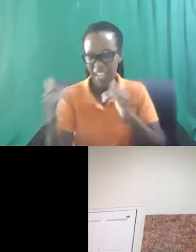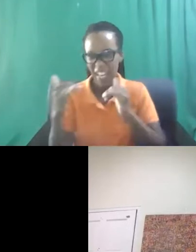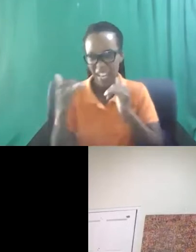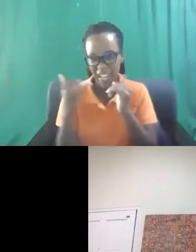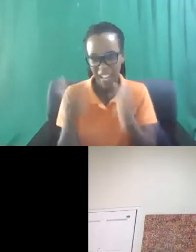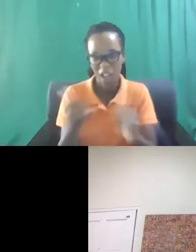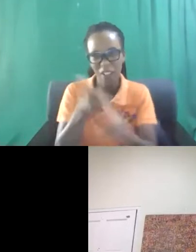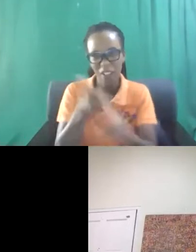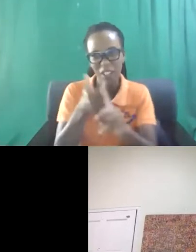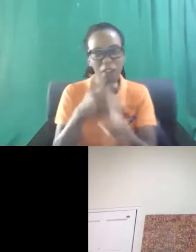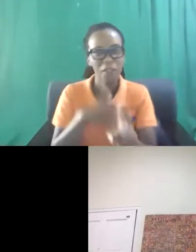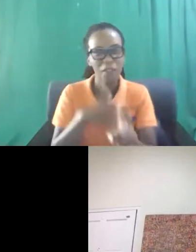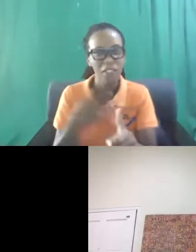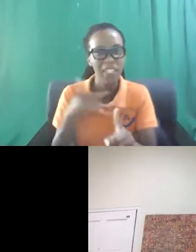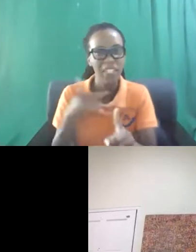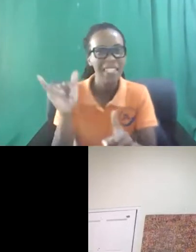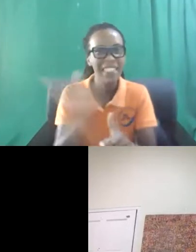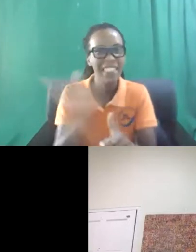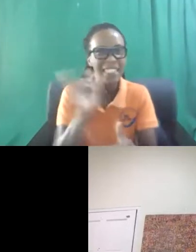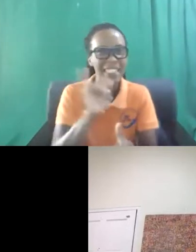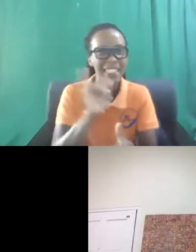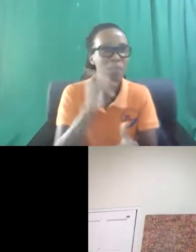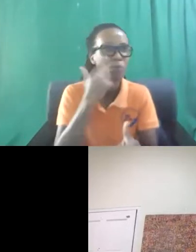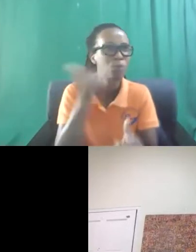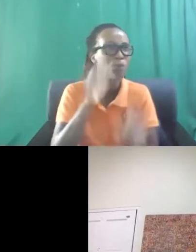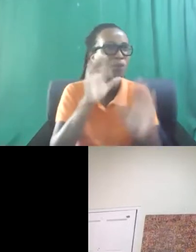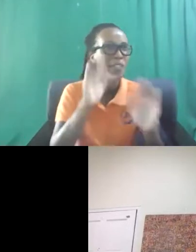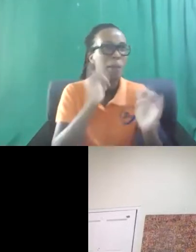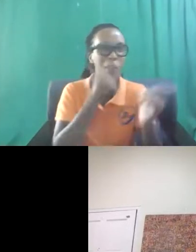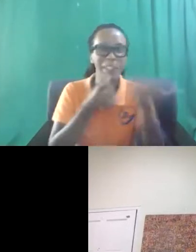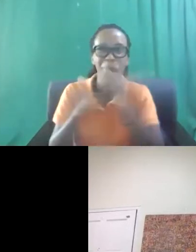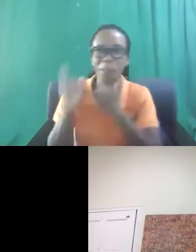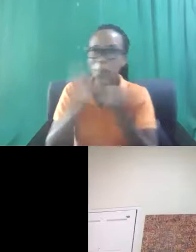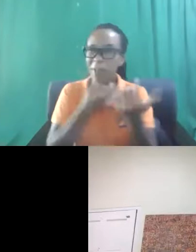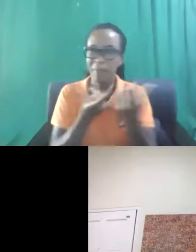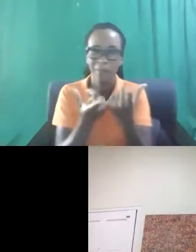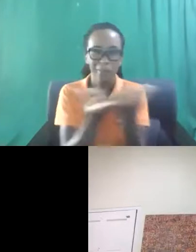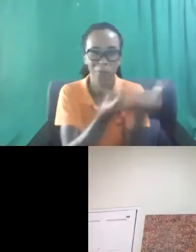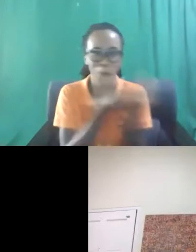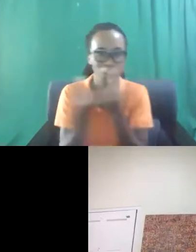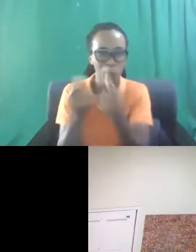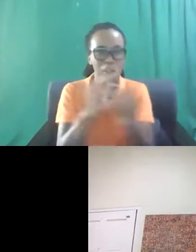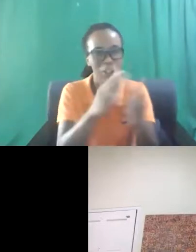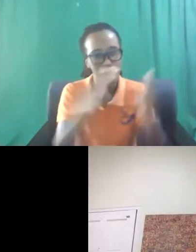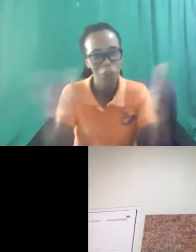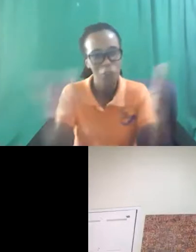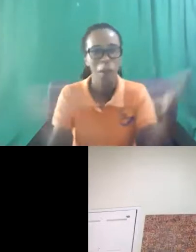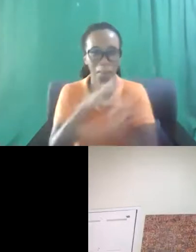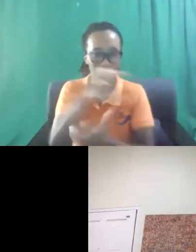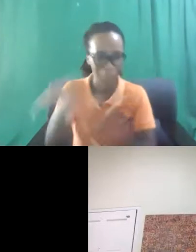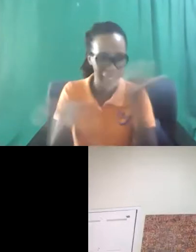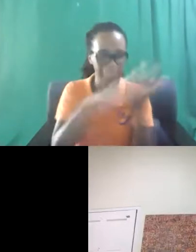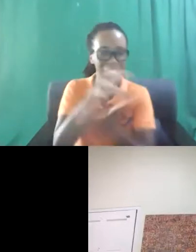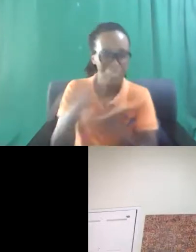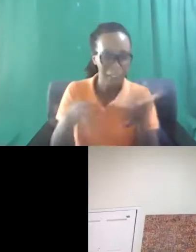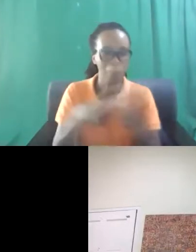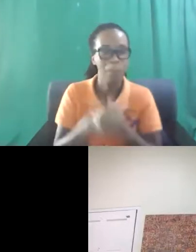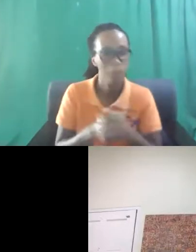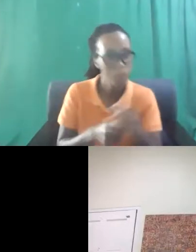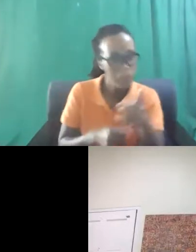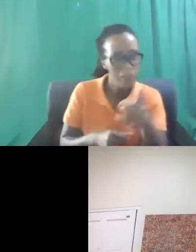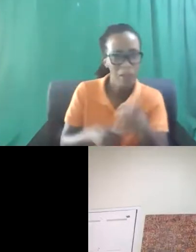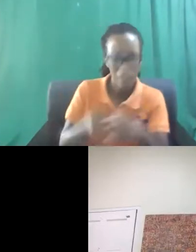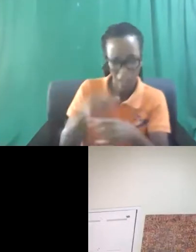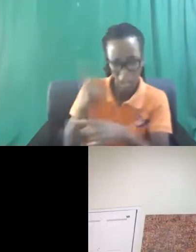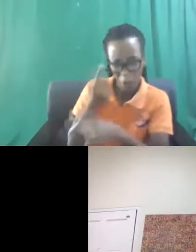bit of a jack of all trades. Trades. I try to do a bit of everything. Many other classes other than just sign